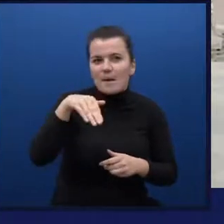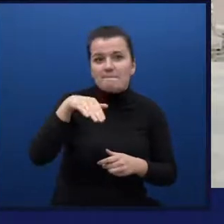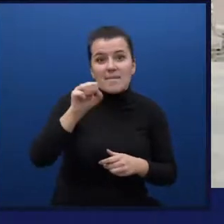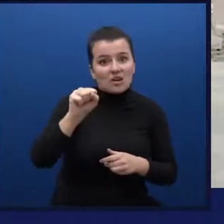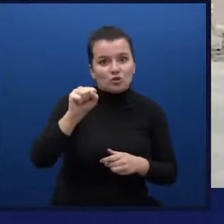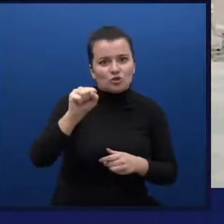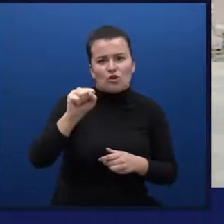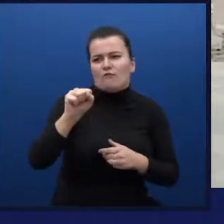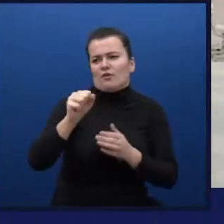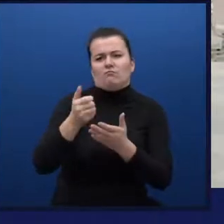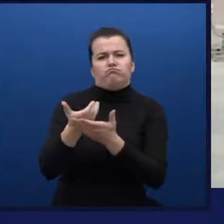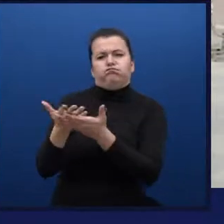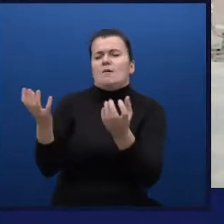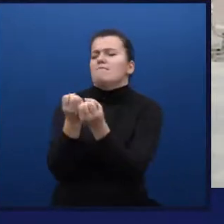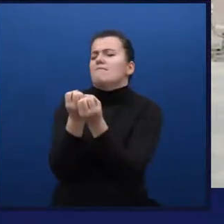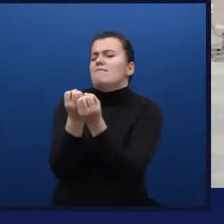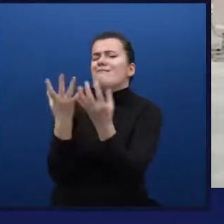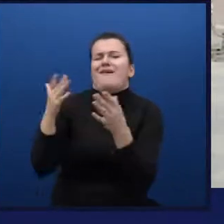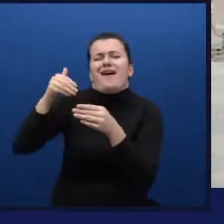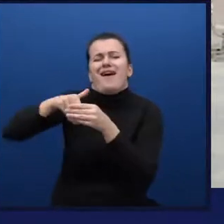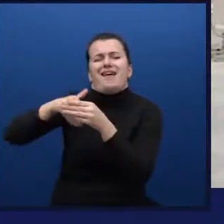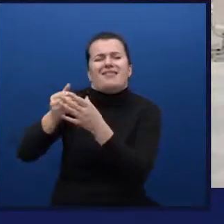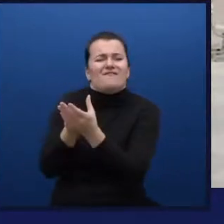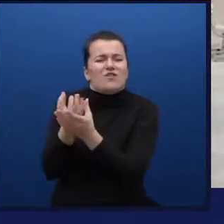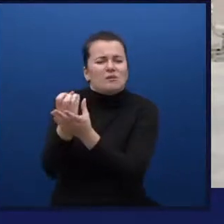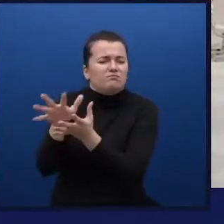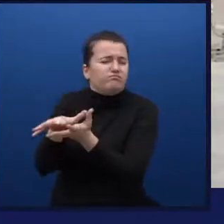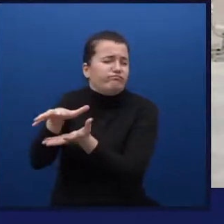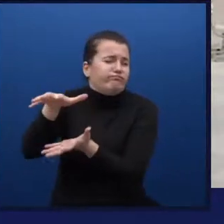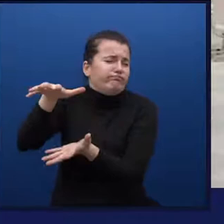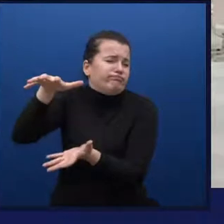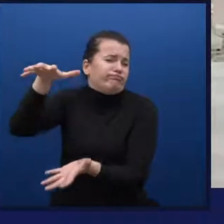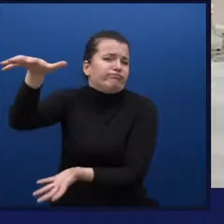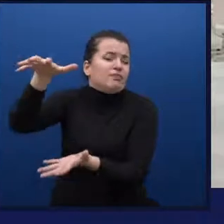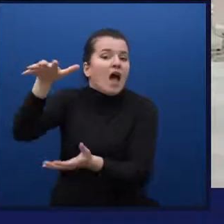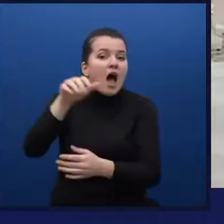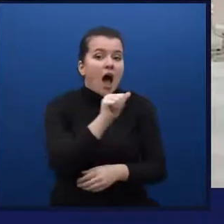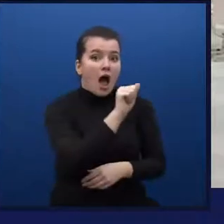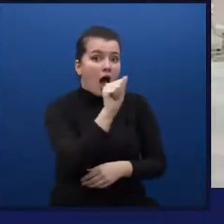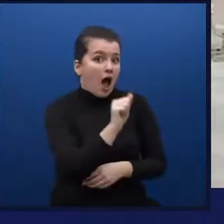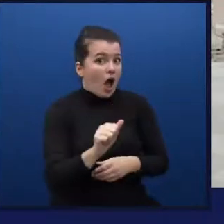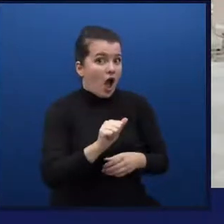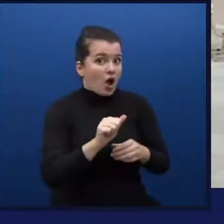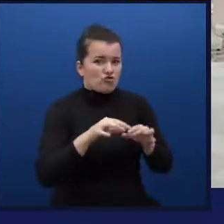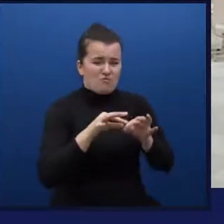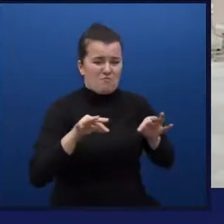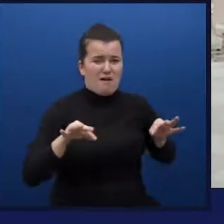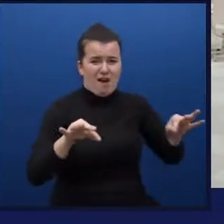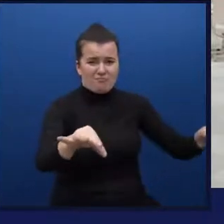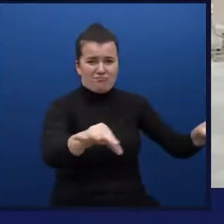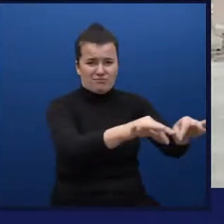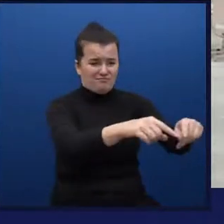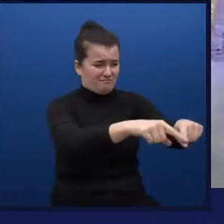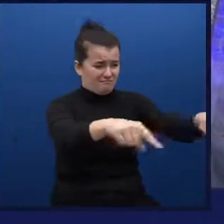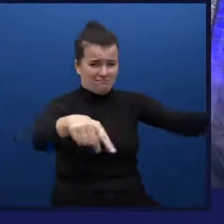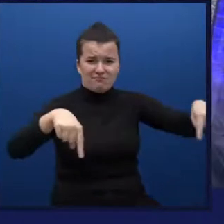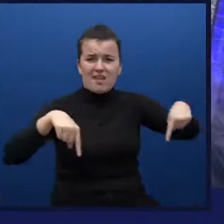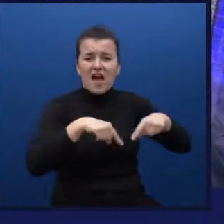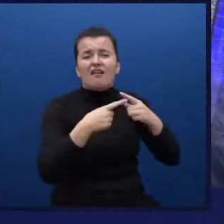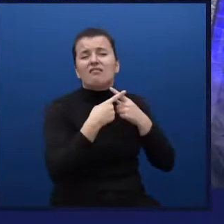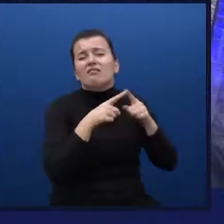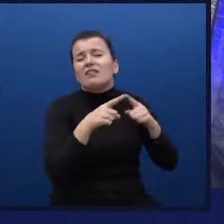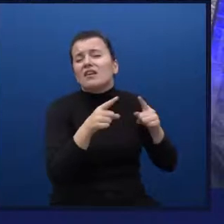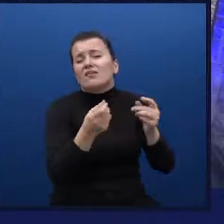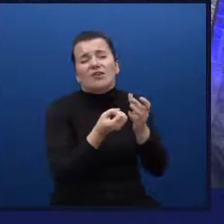you can use. I know for a fact that Azure Maps has all of these different combinations of information,